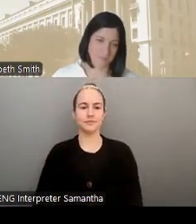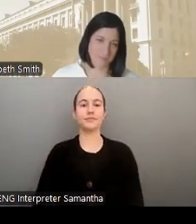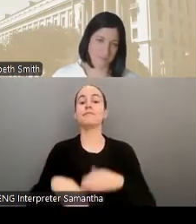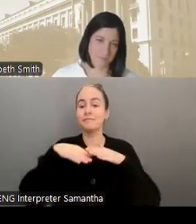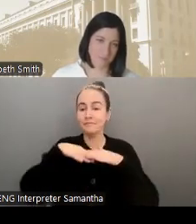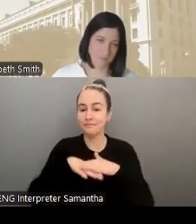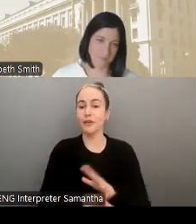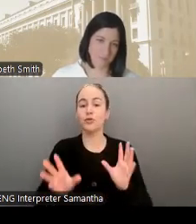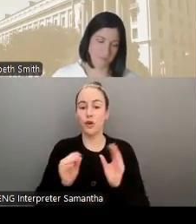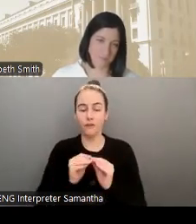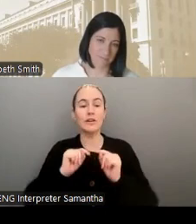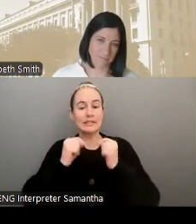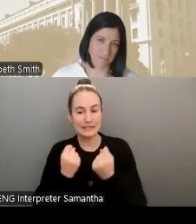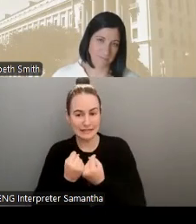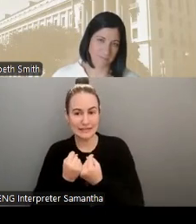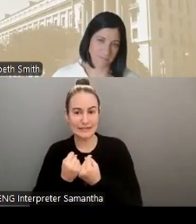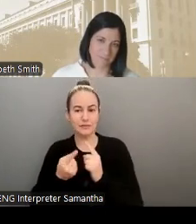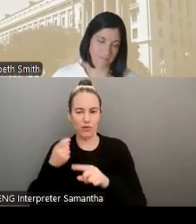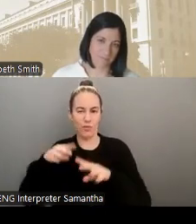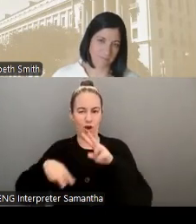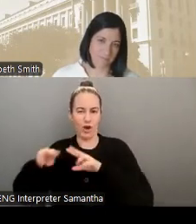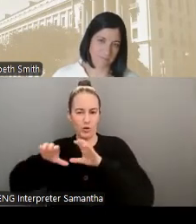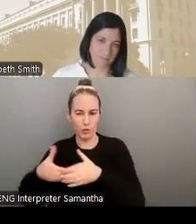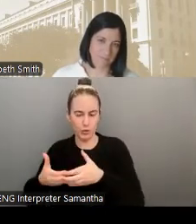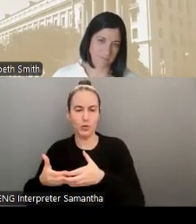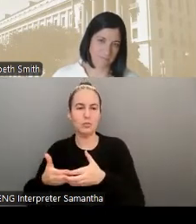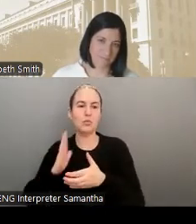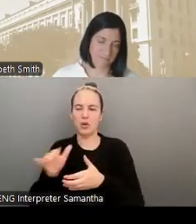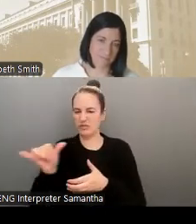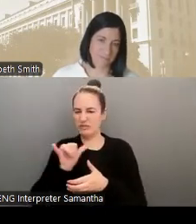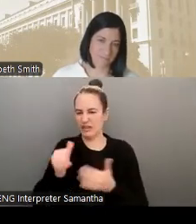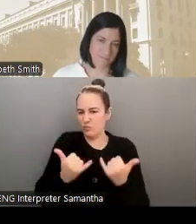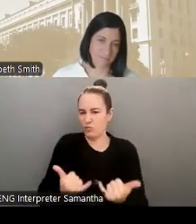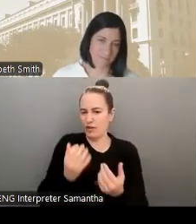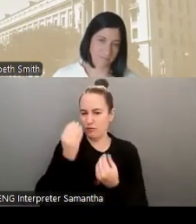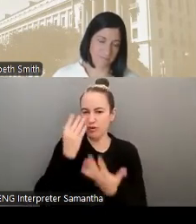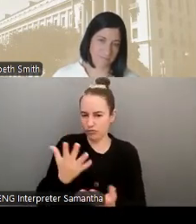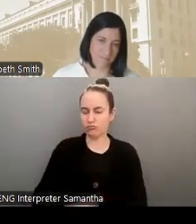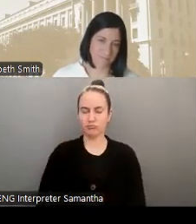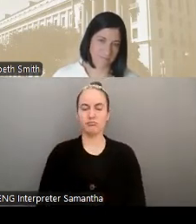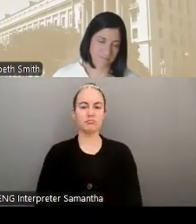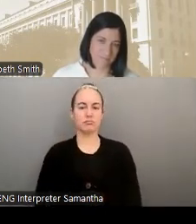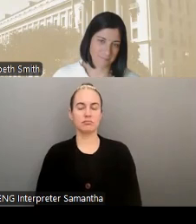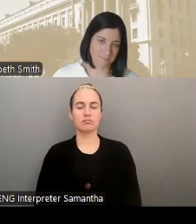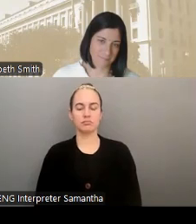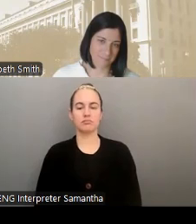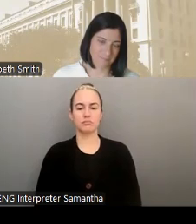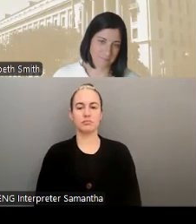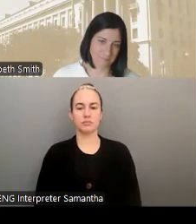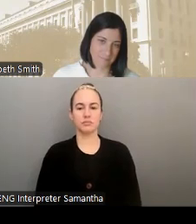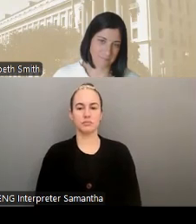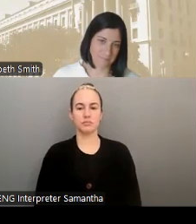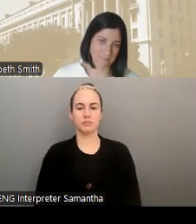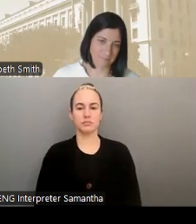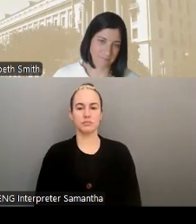go over information similar to what we are going to discuss here today. They're going to tell you the information about the OIG,